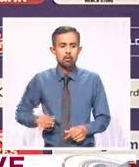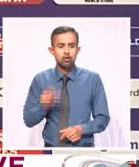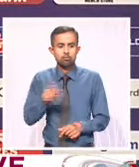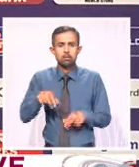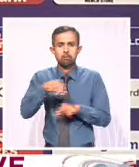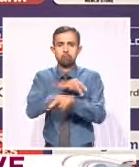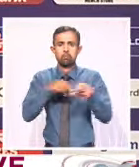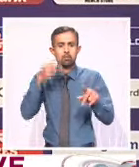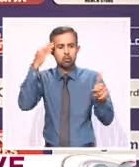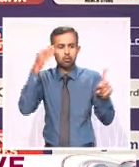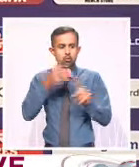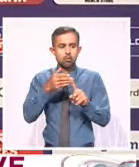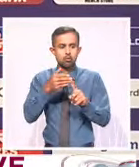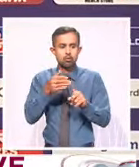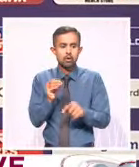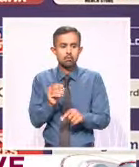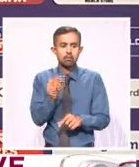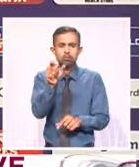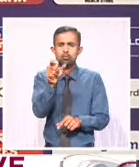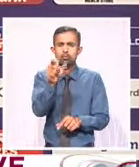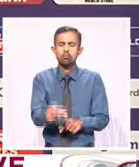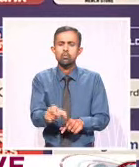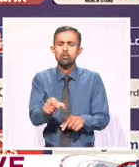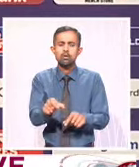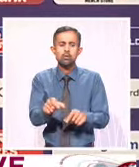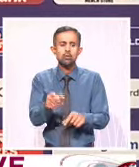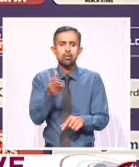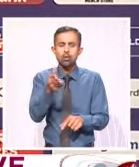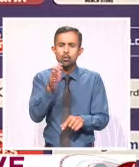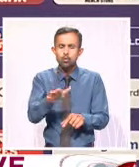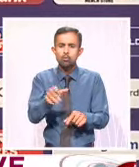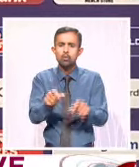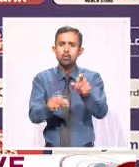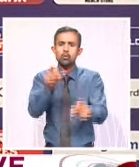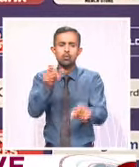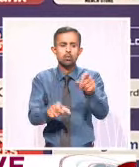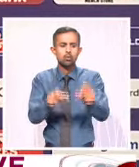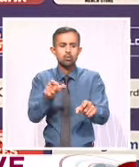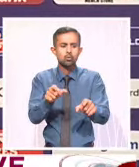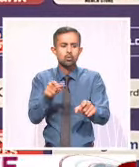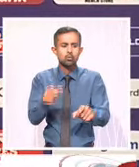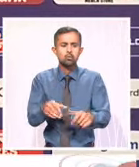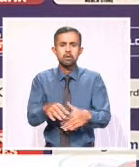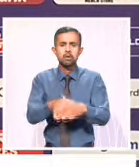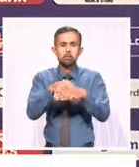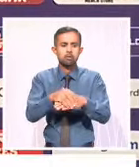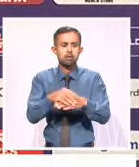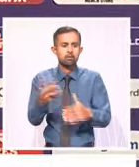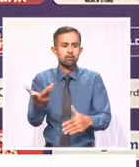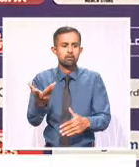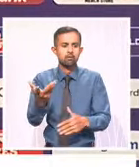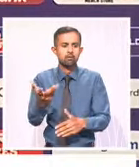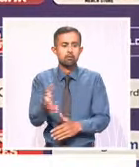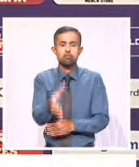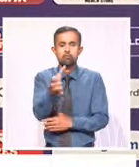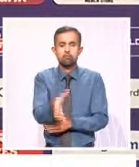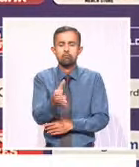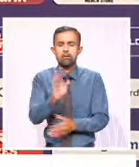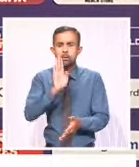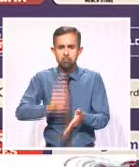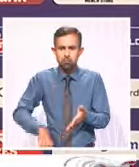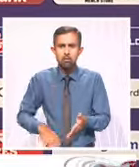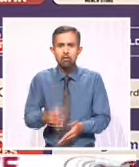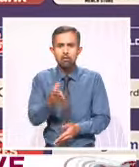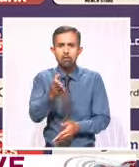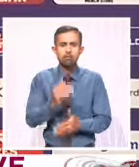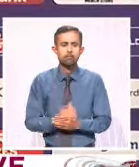players behavior being absolutely not on. What about the behavior of your own players, not refusing to shake